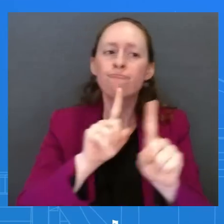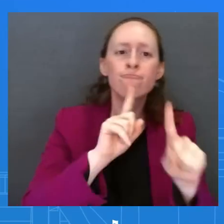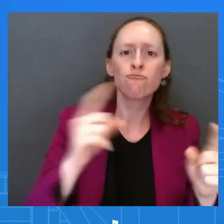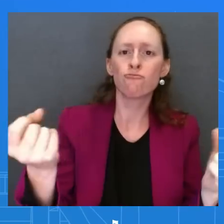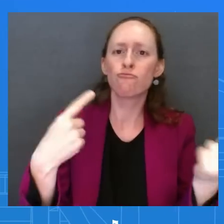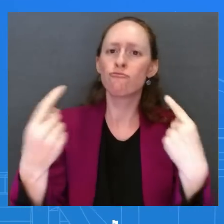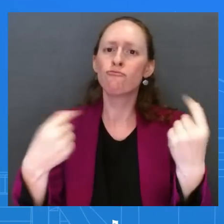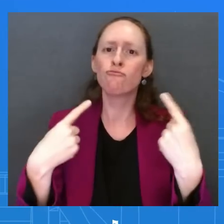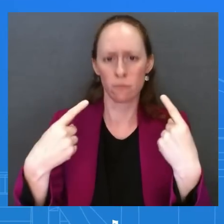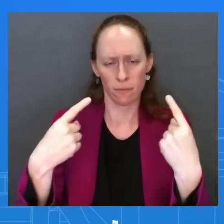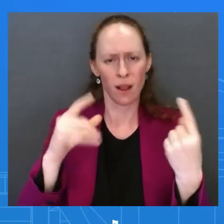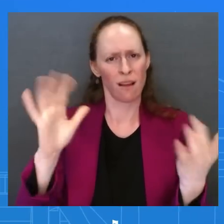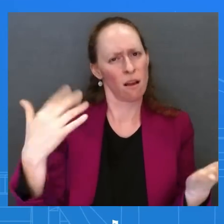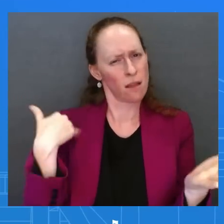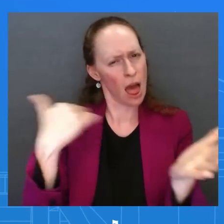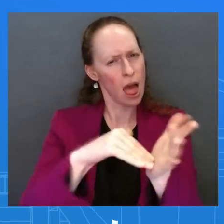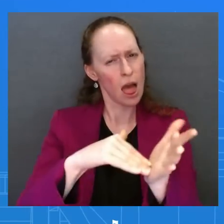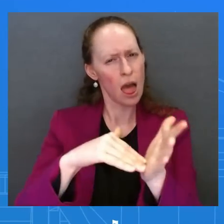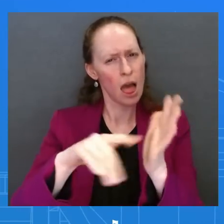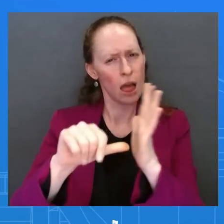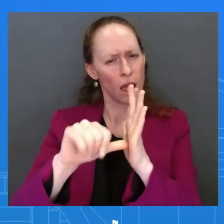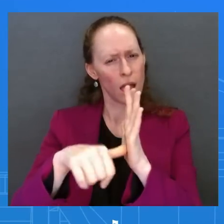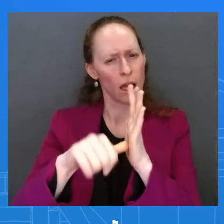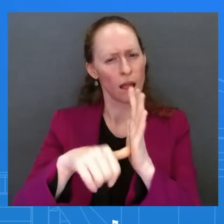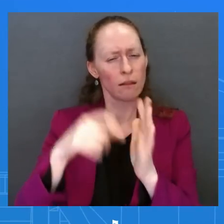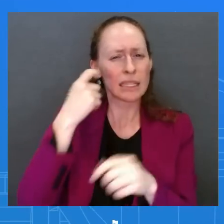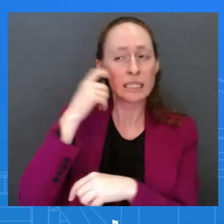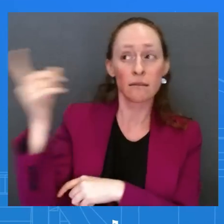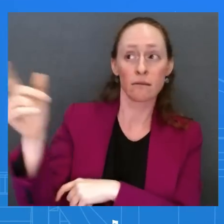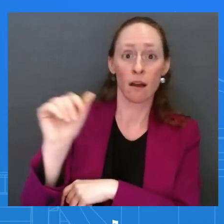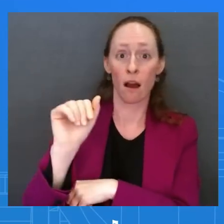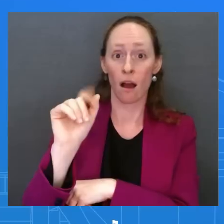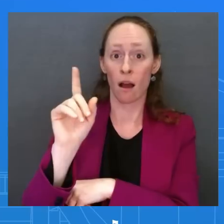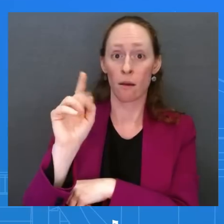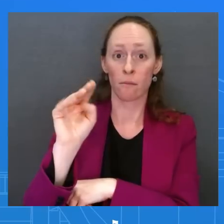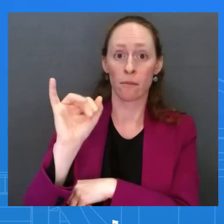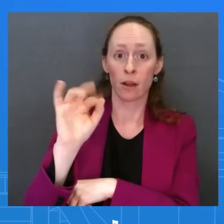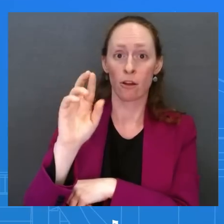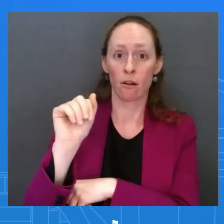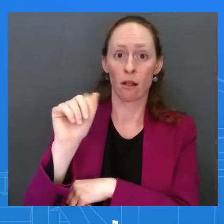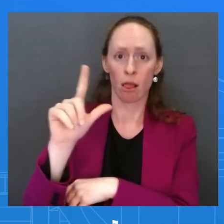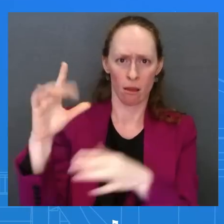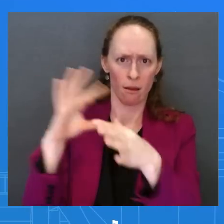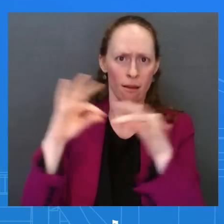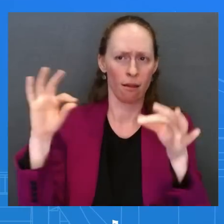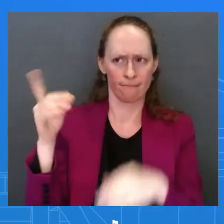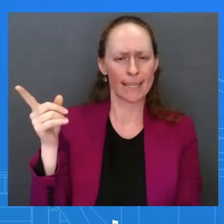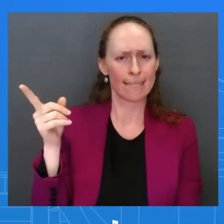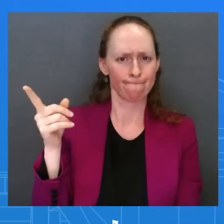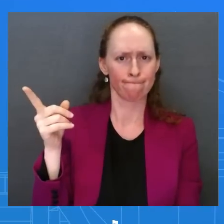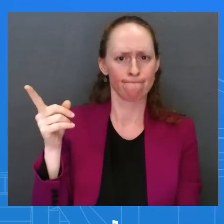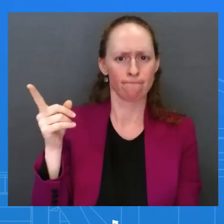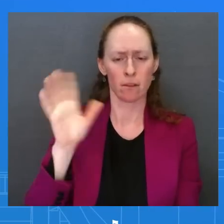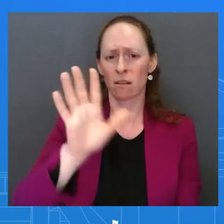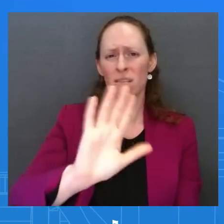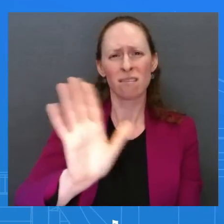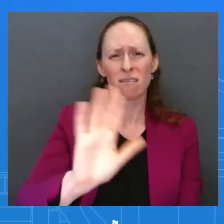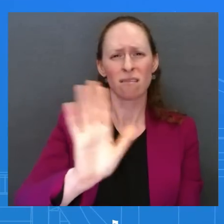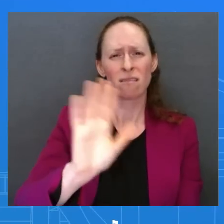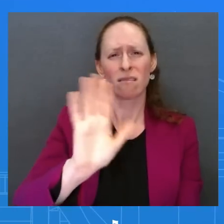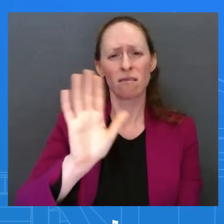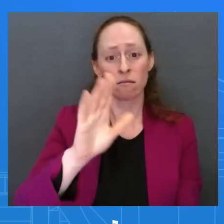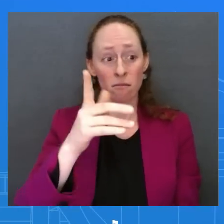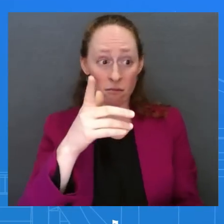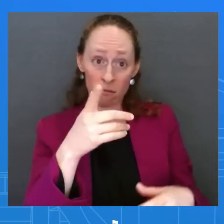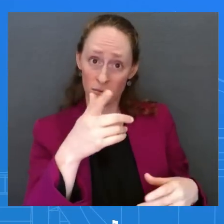we are certainly condemn any efforts of intimidation or harassment of a journalist or any journalist that is just trying